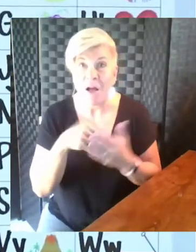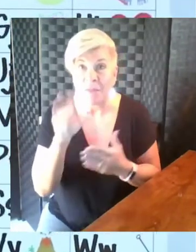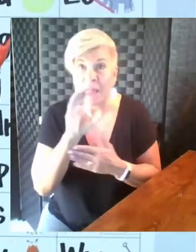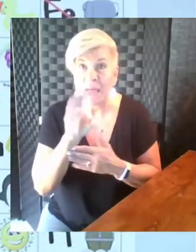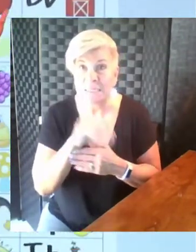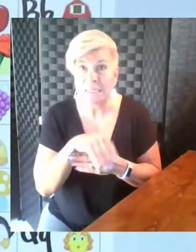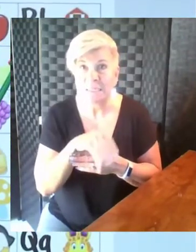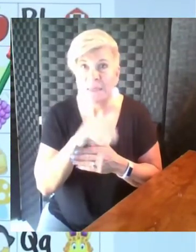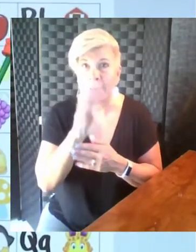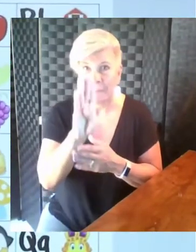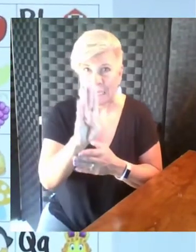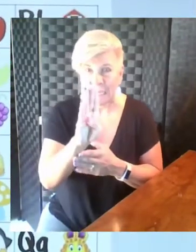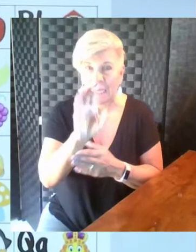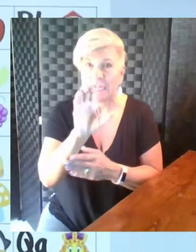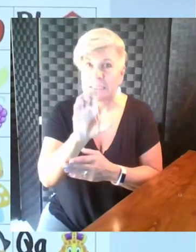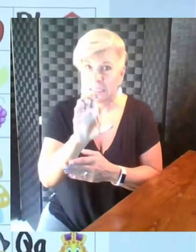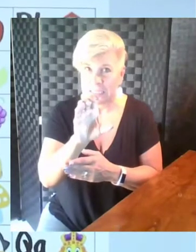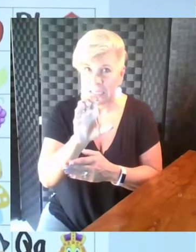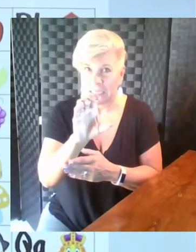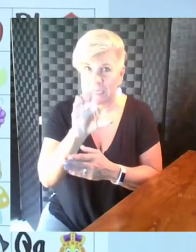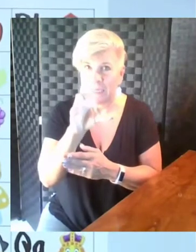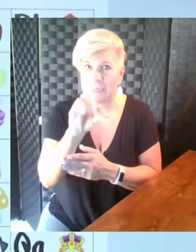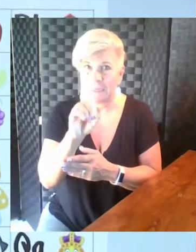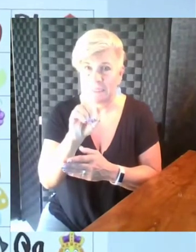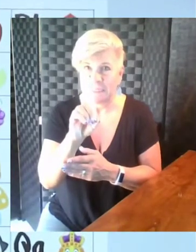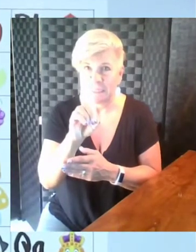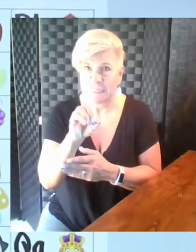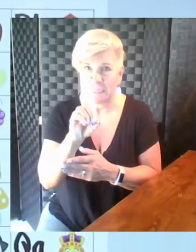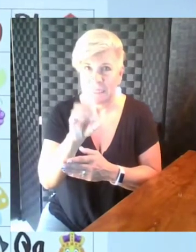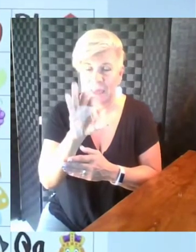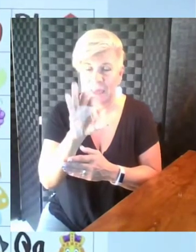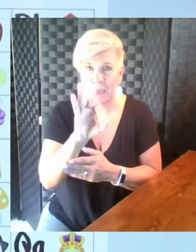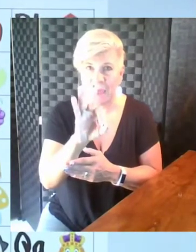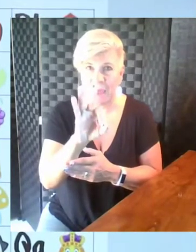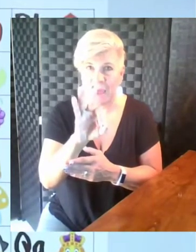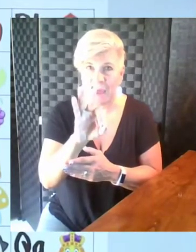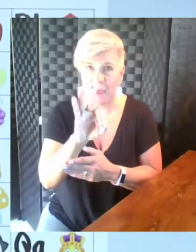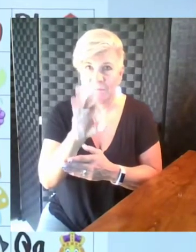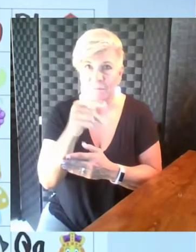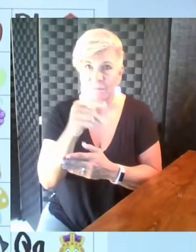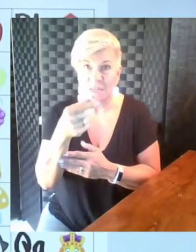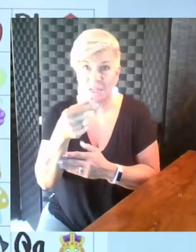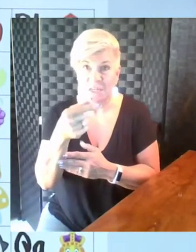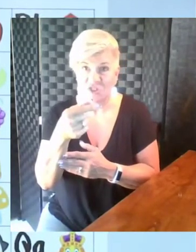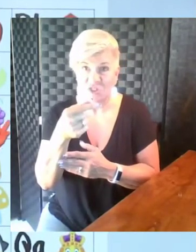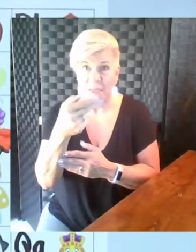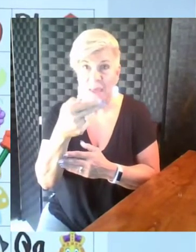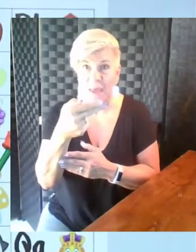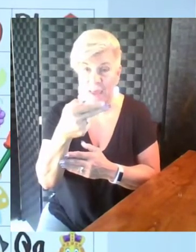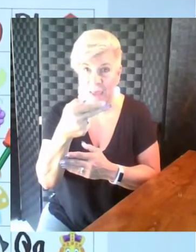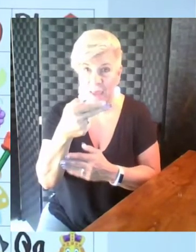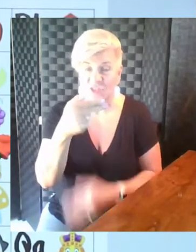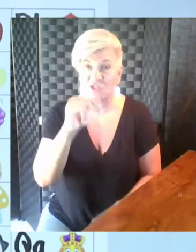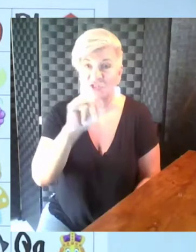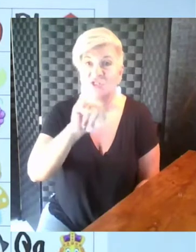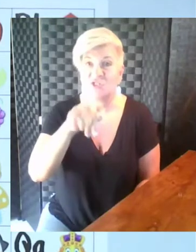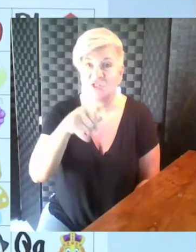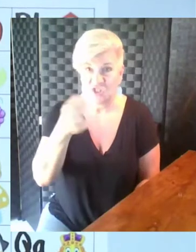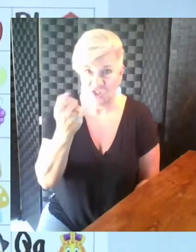me? There's B, C, D, F, G,